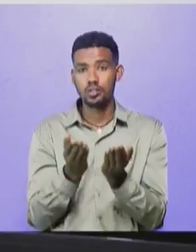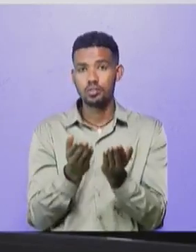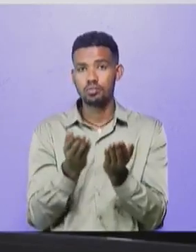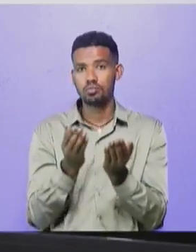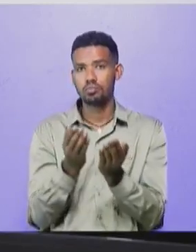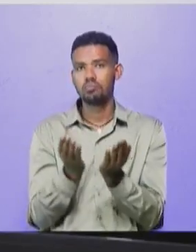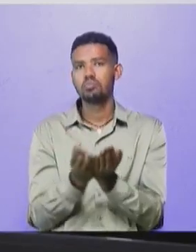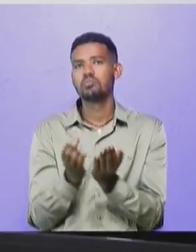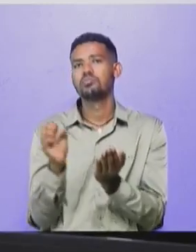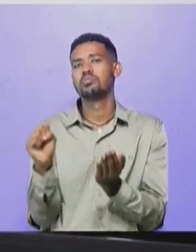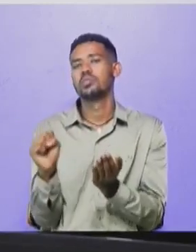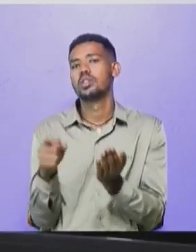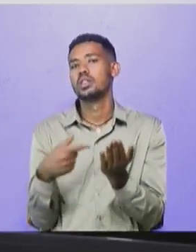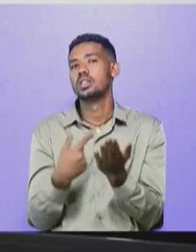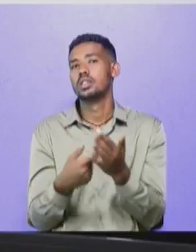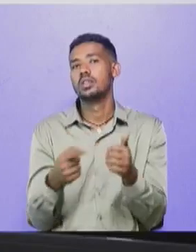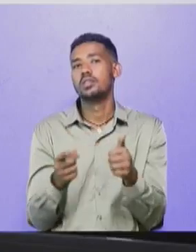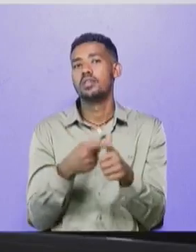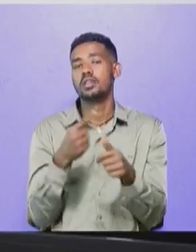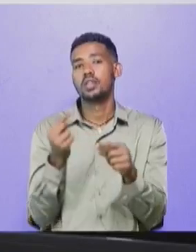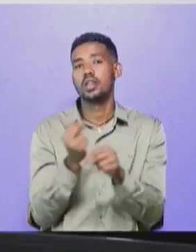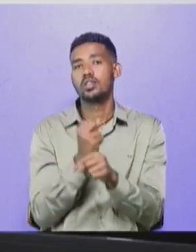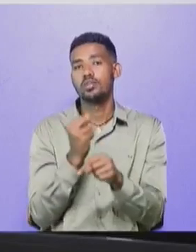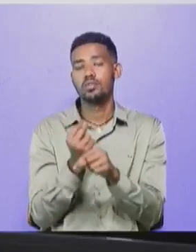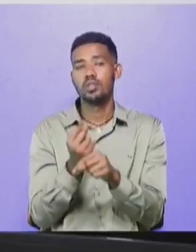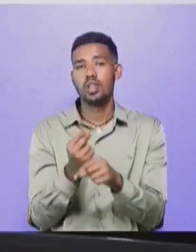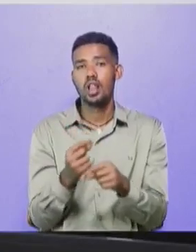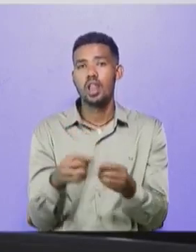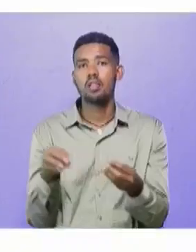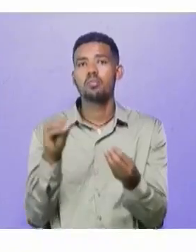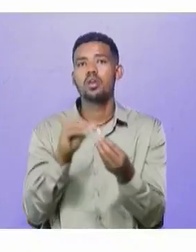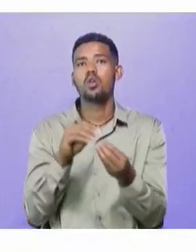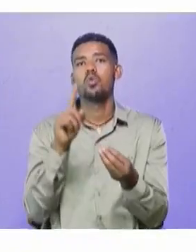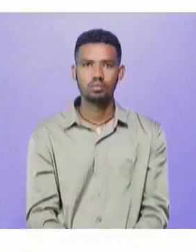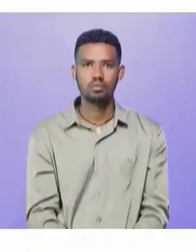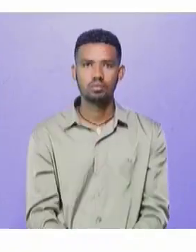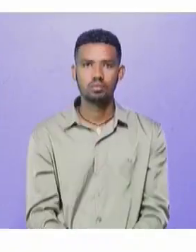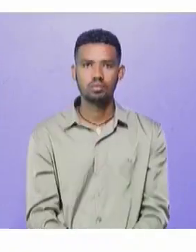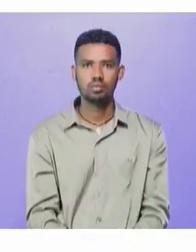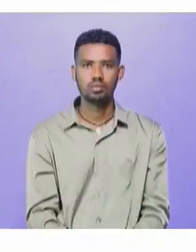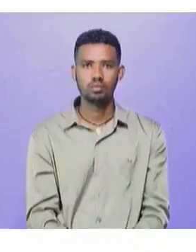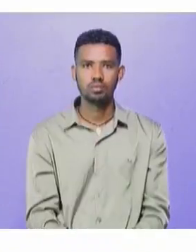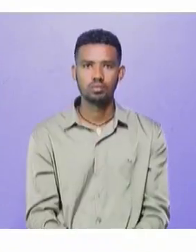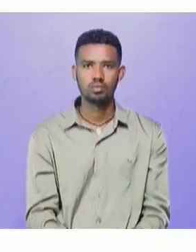dishes. This is the first activity. Let me add one more.